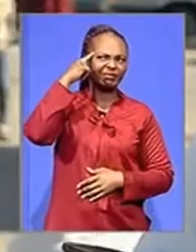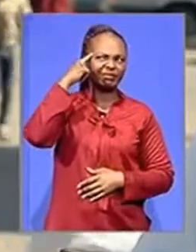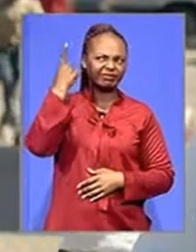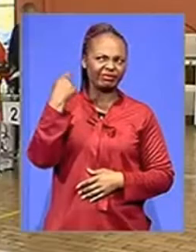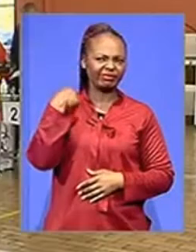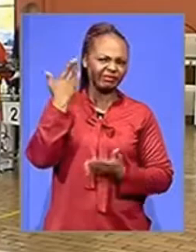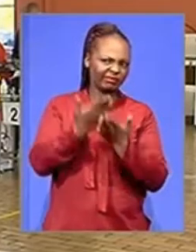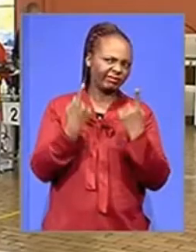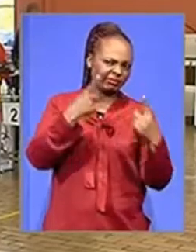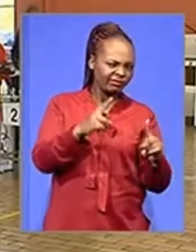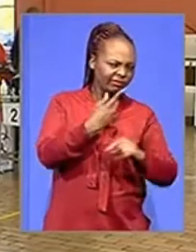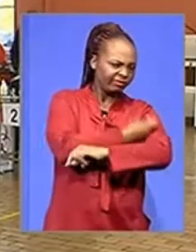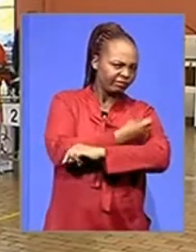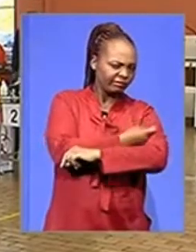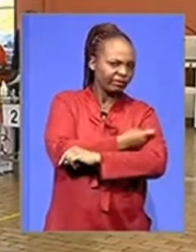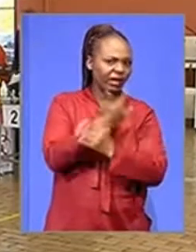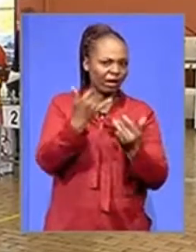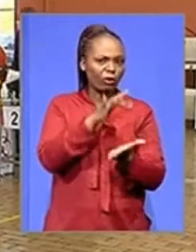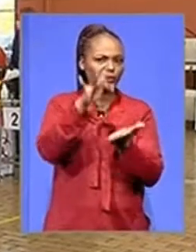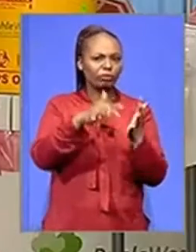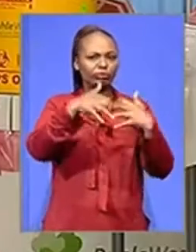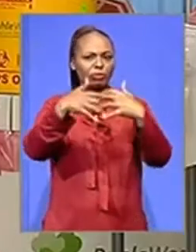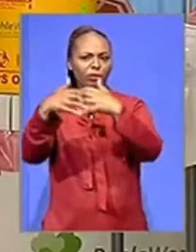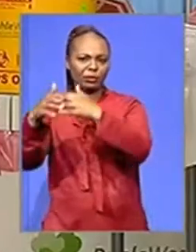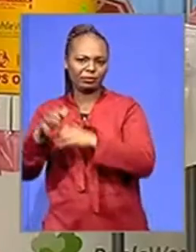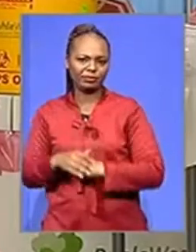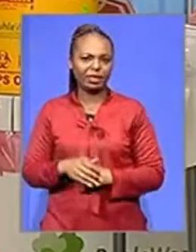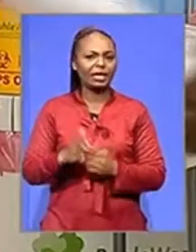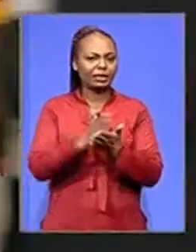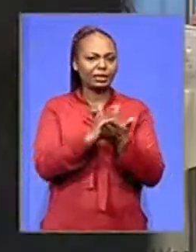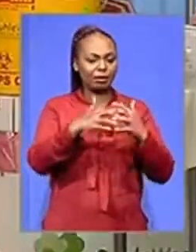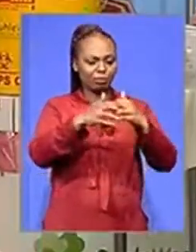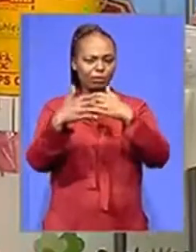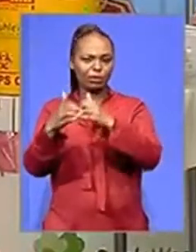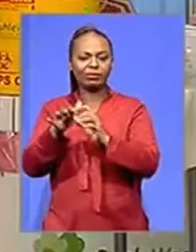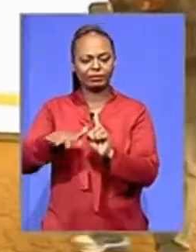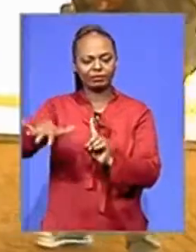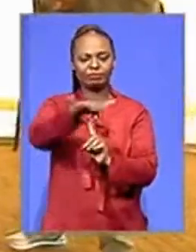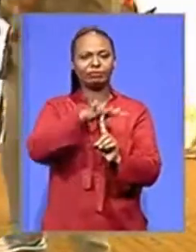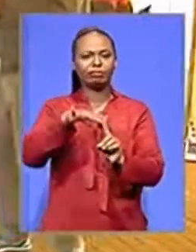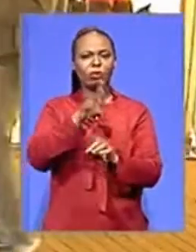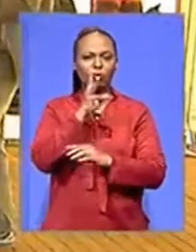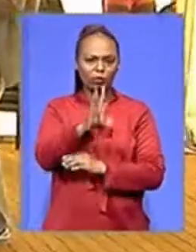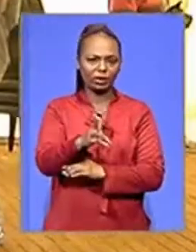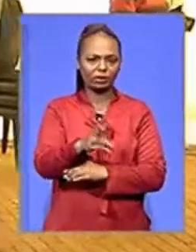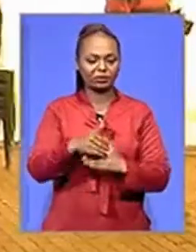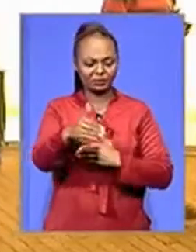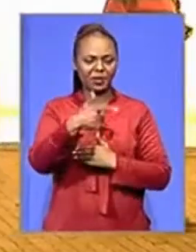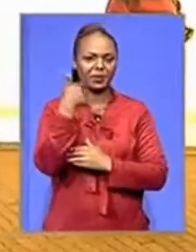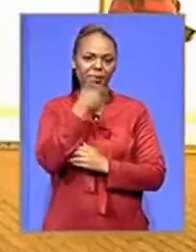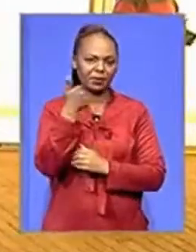the vaccination. Lefapha le loga maano a go hloma ditiši tša nakwana tša go entela go ralala le province nakong eo e sa fetšego pelo.